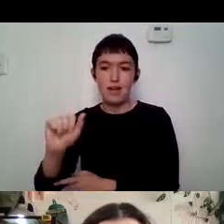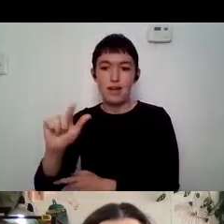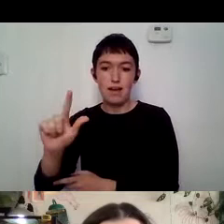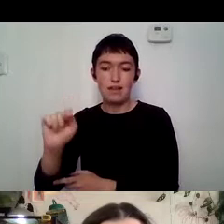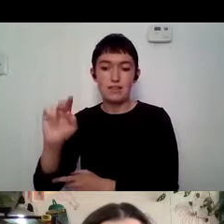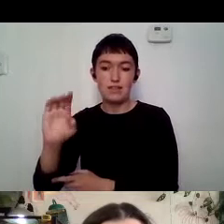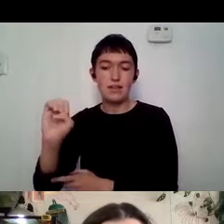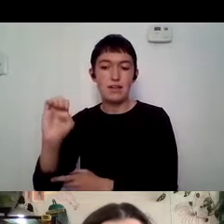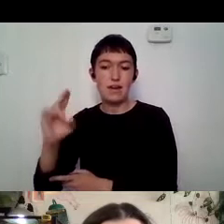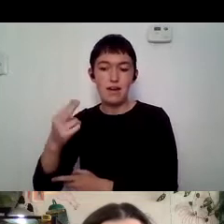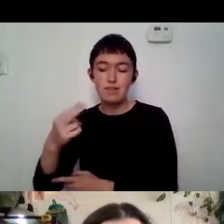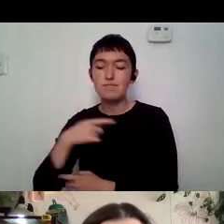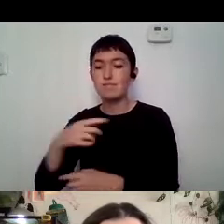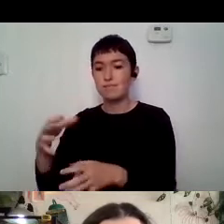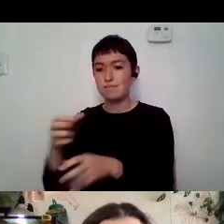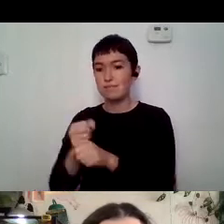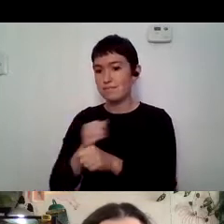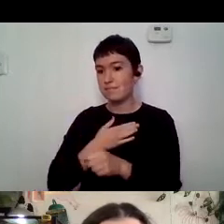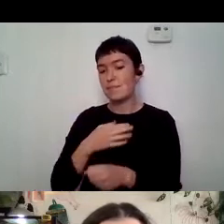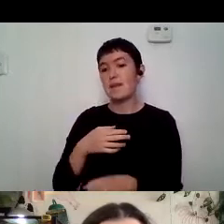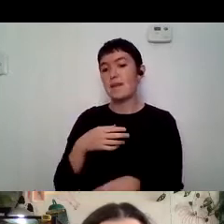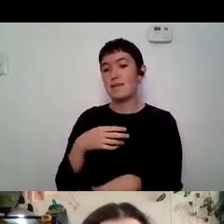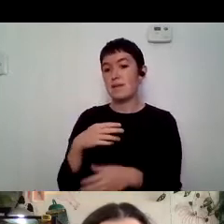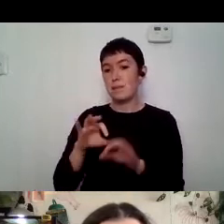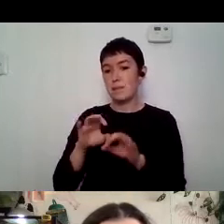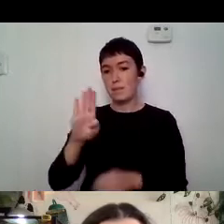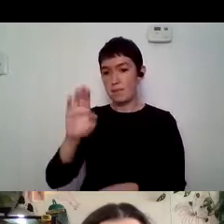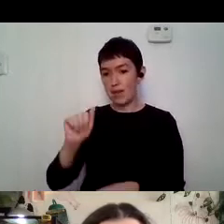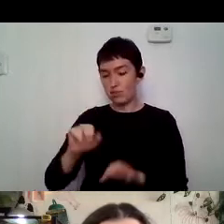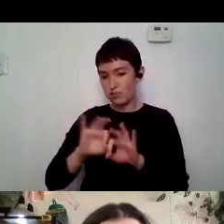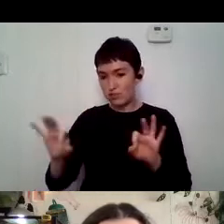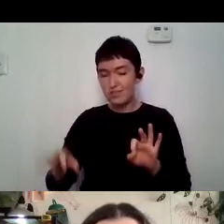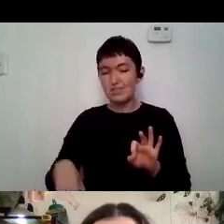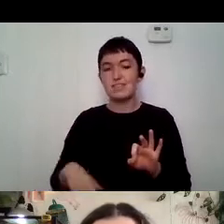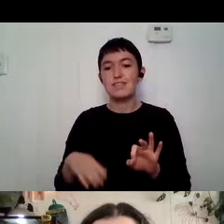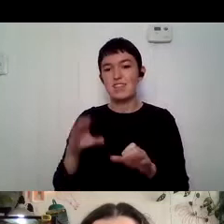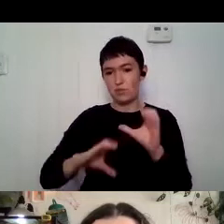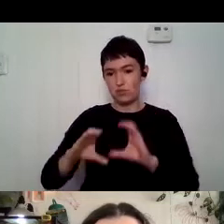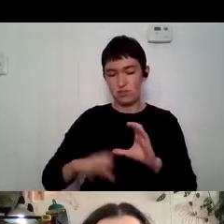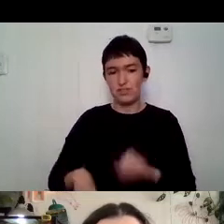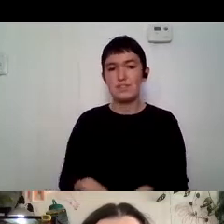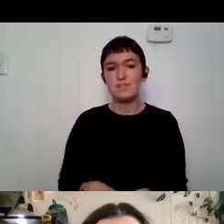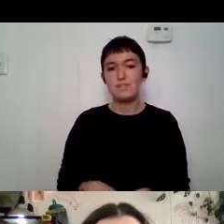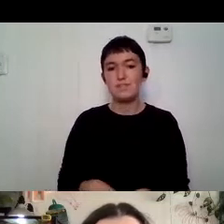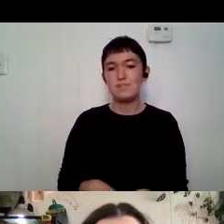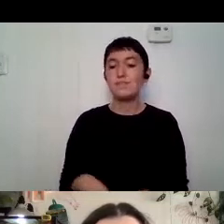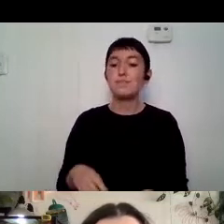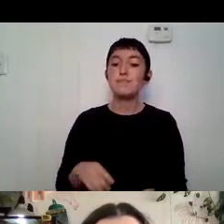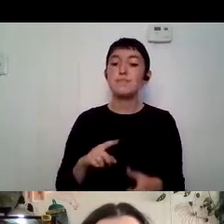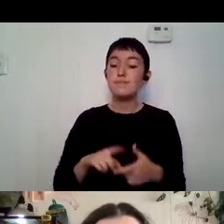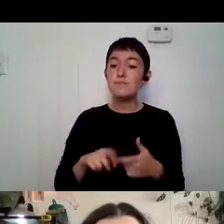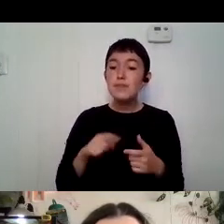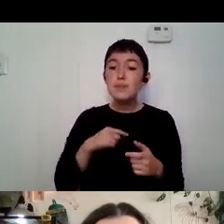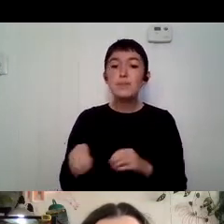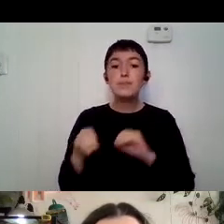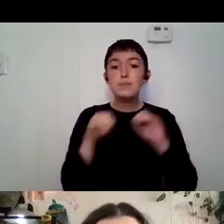bachelor's in chemistry. So put this little animation. Then after this, I moved to Northern California, where I went on to do my